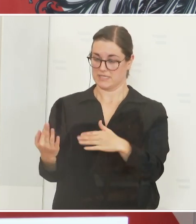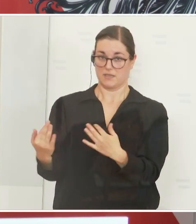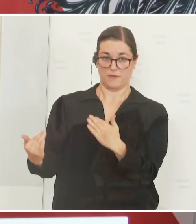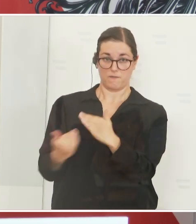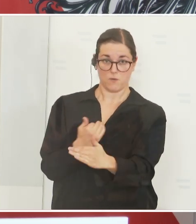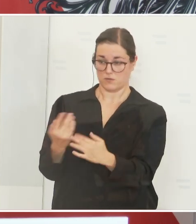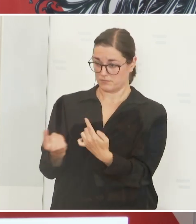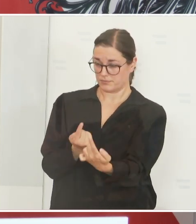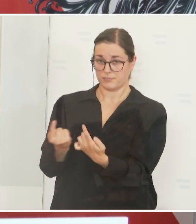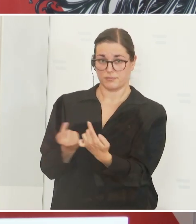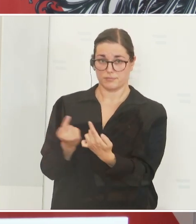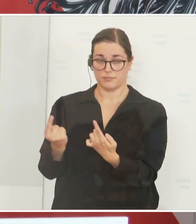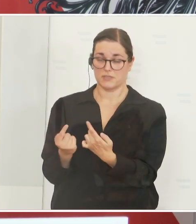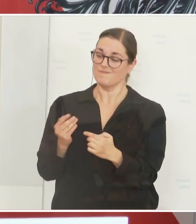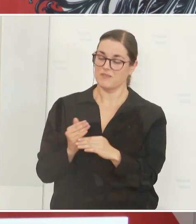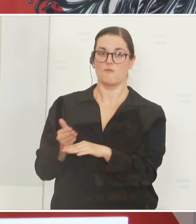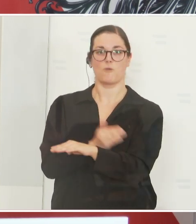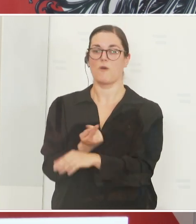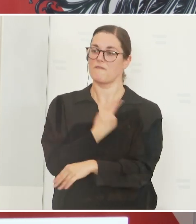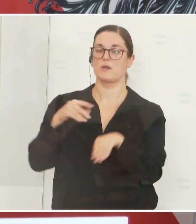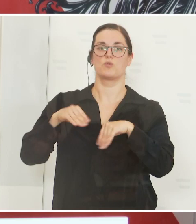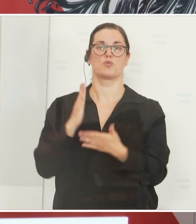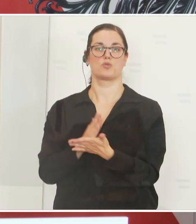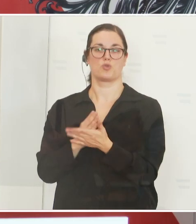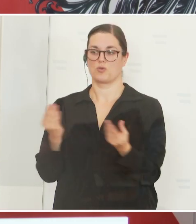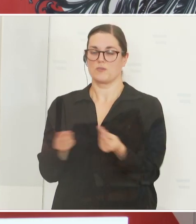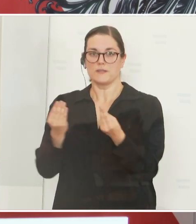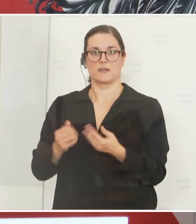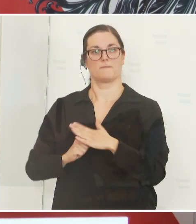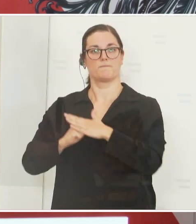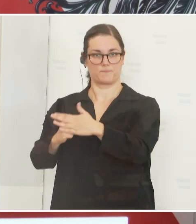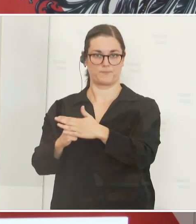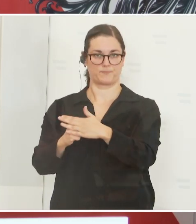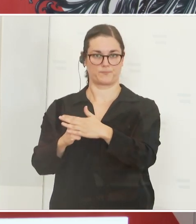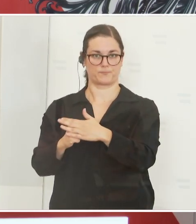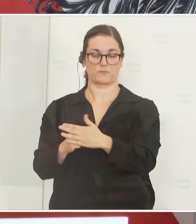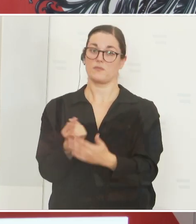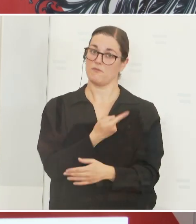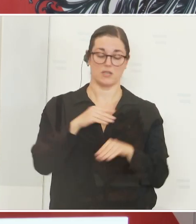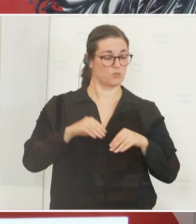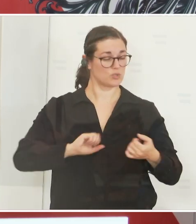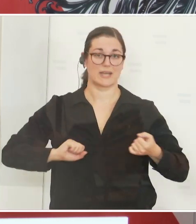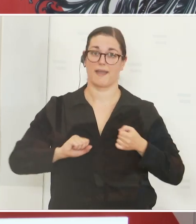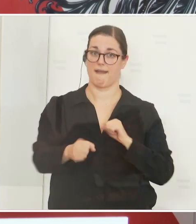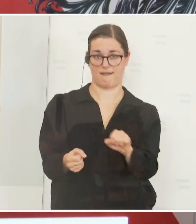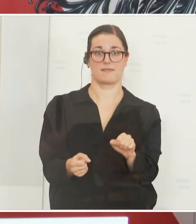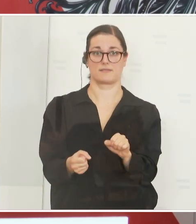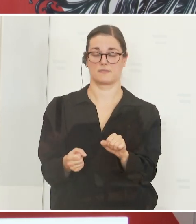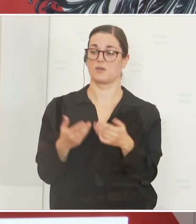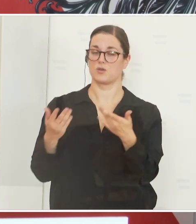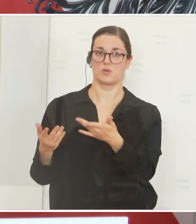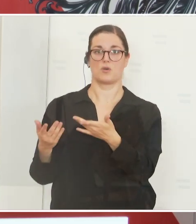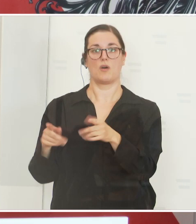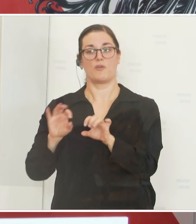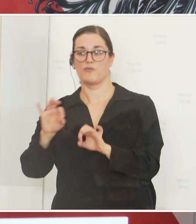smugglers, believing that they are at the border to Germany or something else. And we have to react upstream in the countries of transit